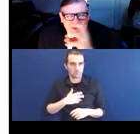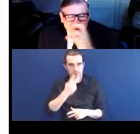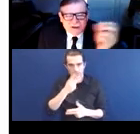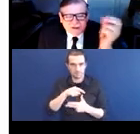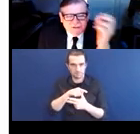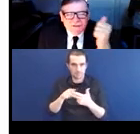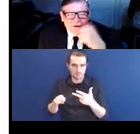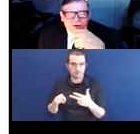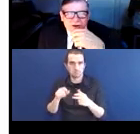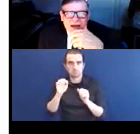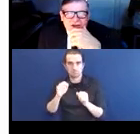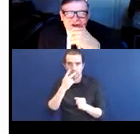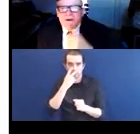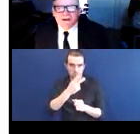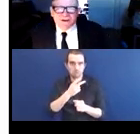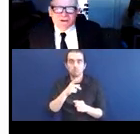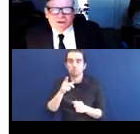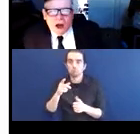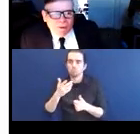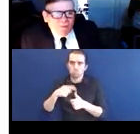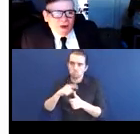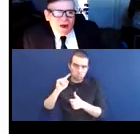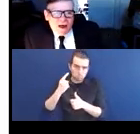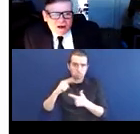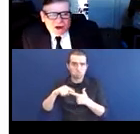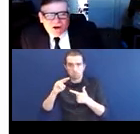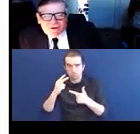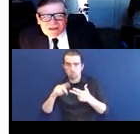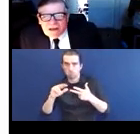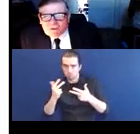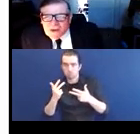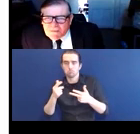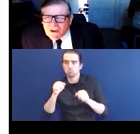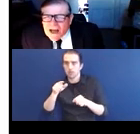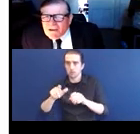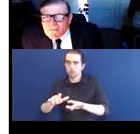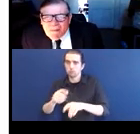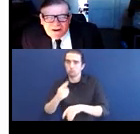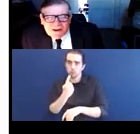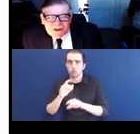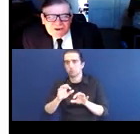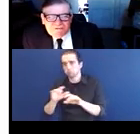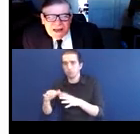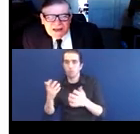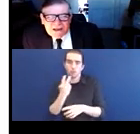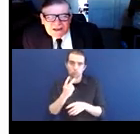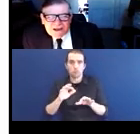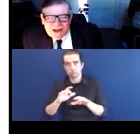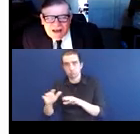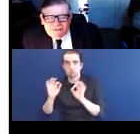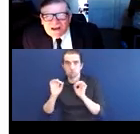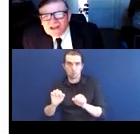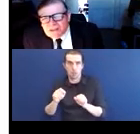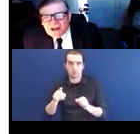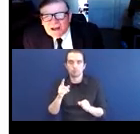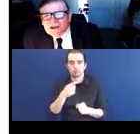them out and we'll see if a few of you can actually speak to them as well. So for disabled people, how are the barriers to the means to